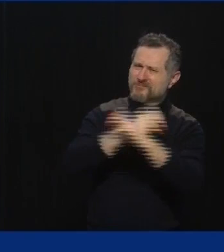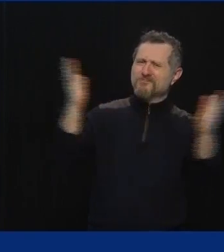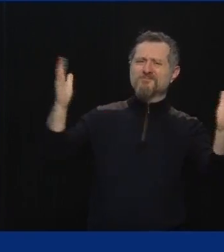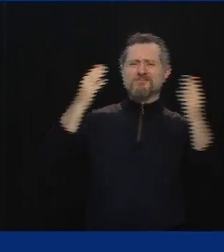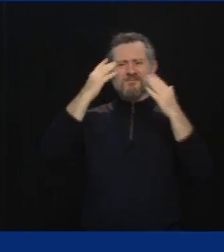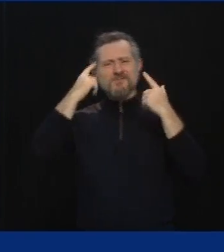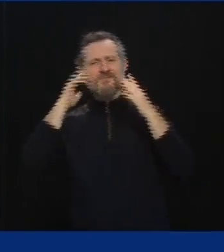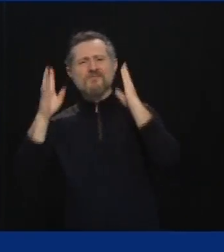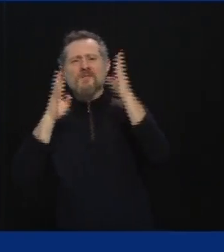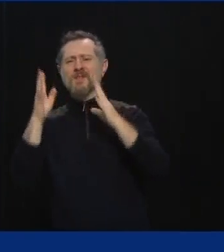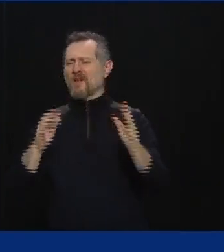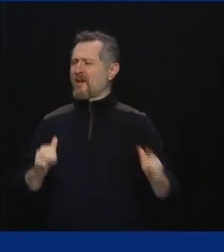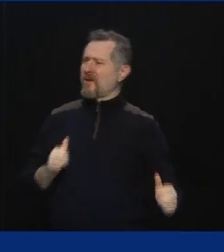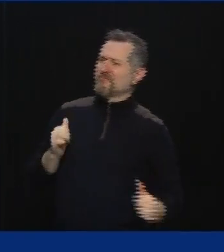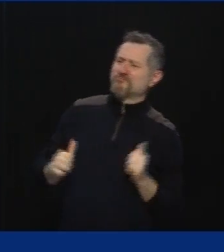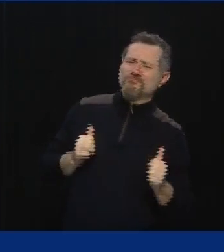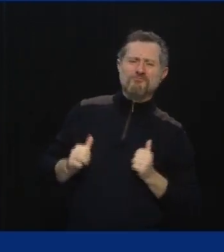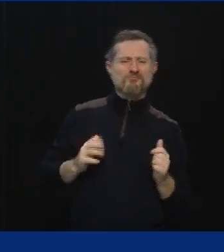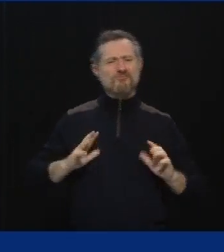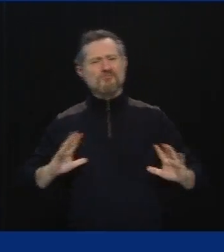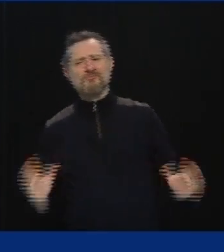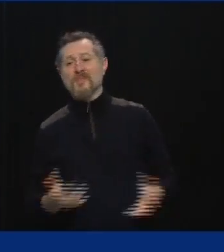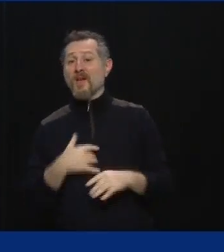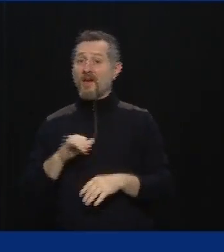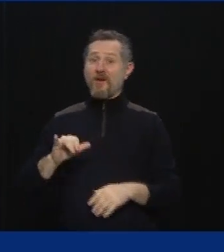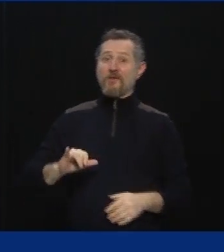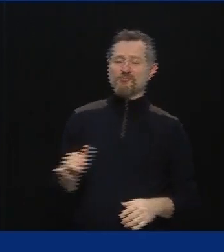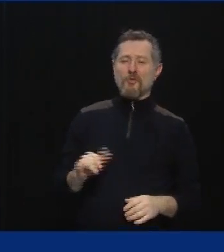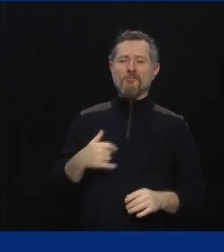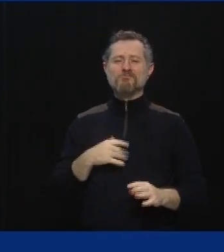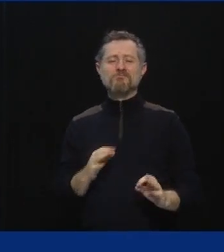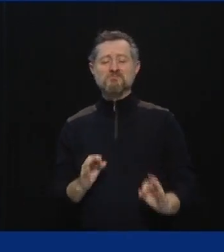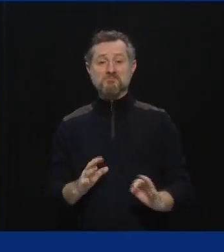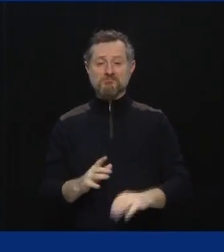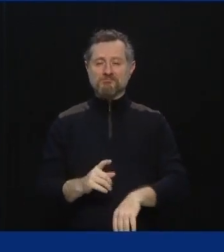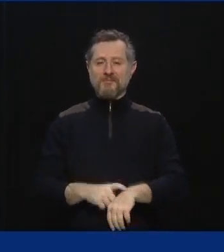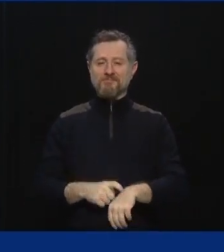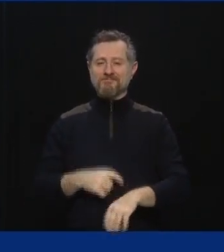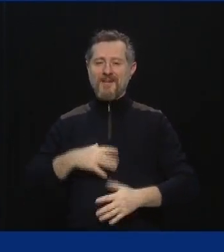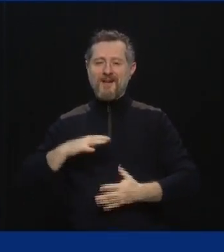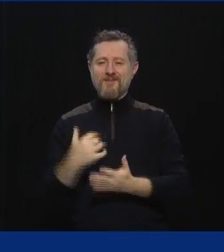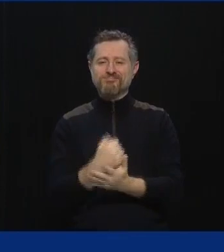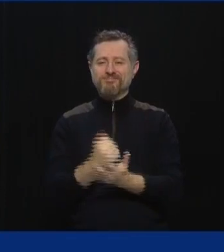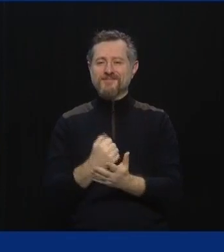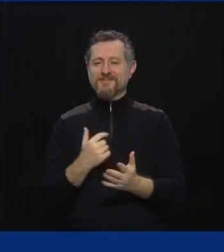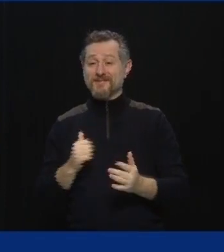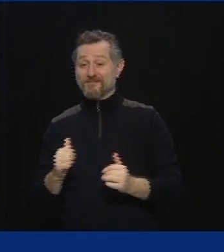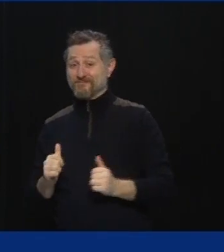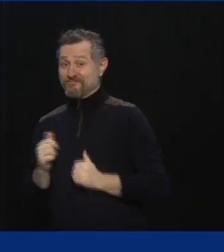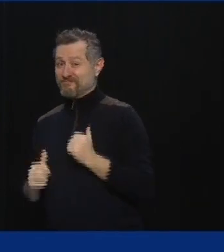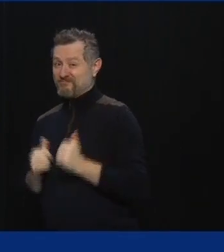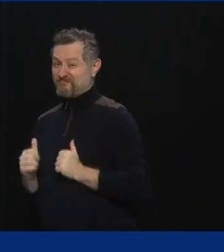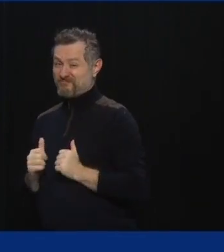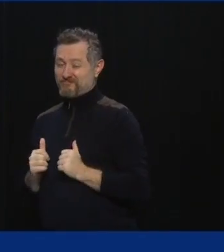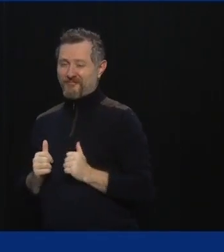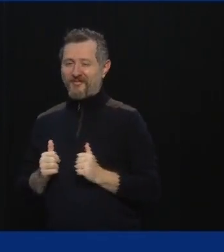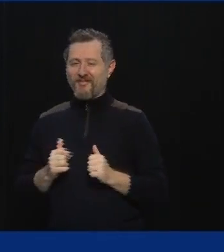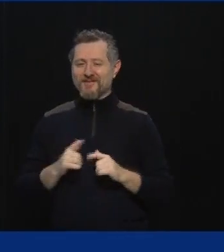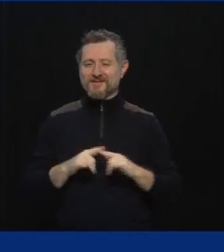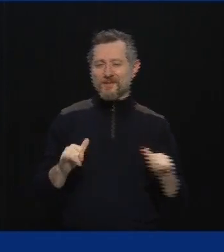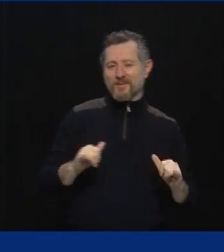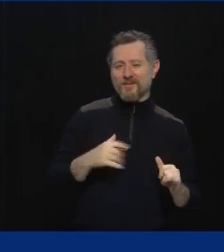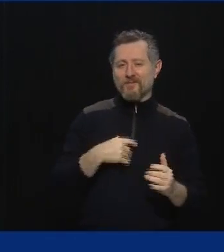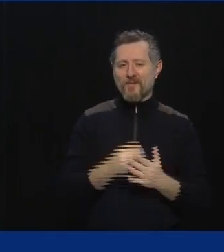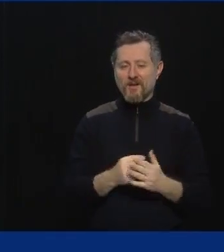but also we have this unique moment in history when that ambition is met by the ability to have funding